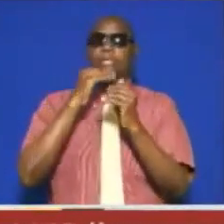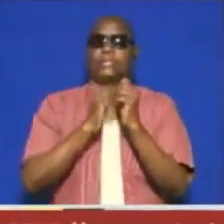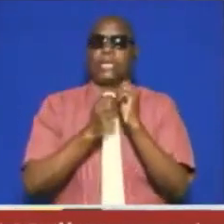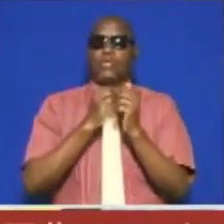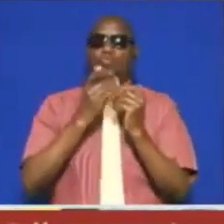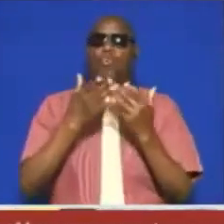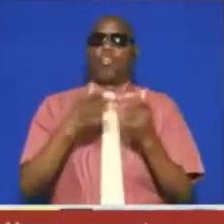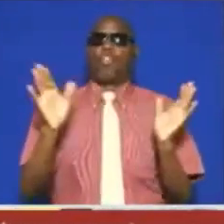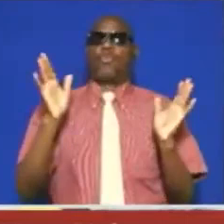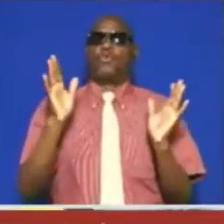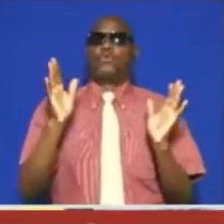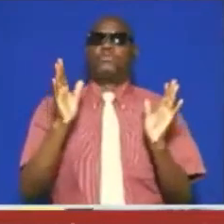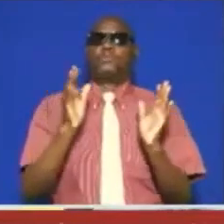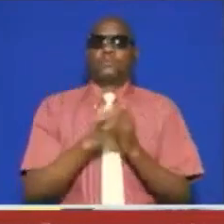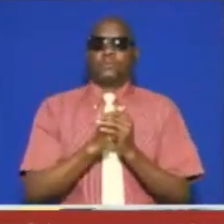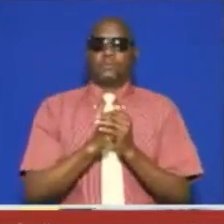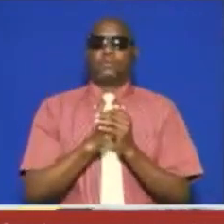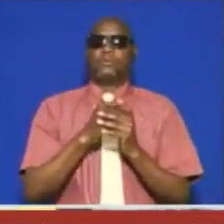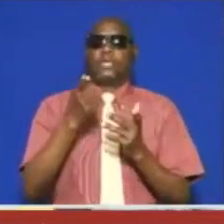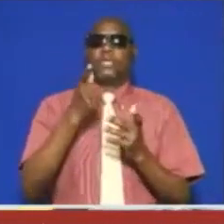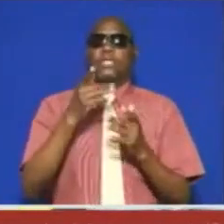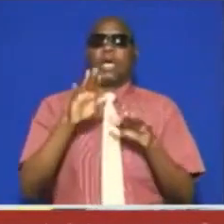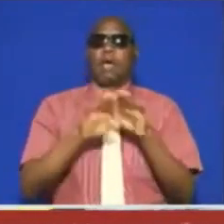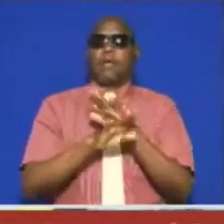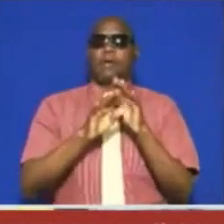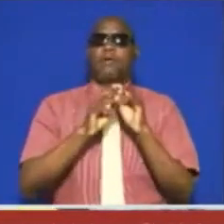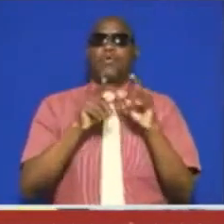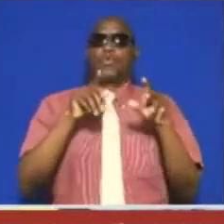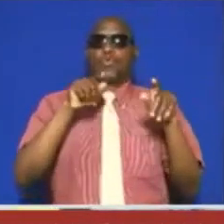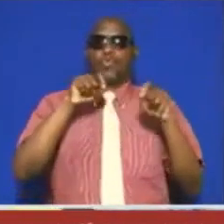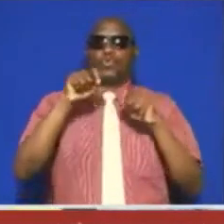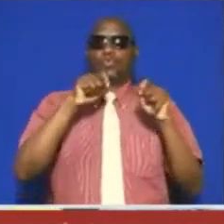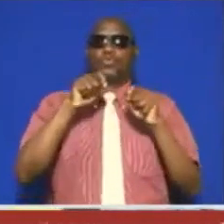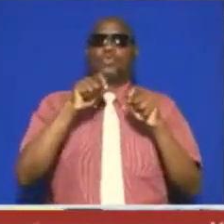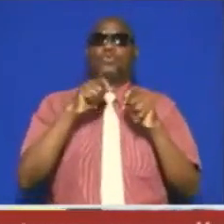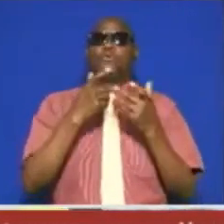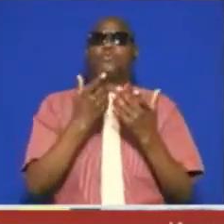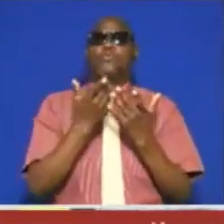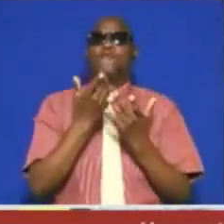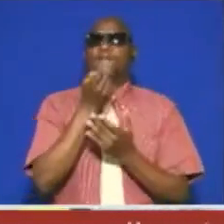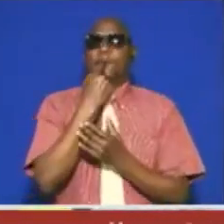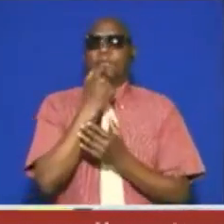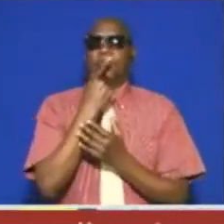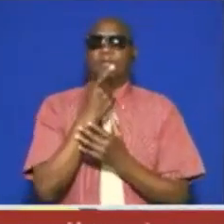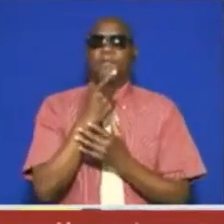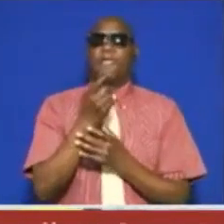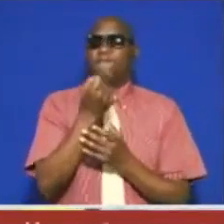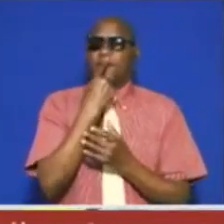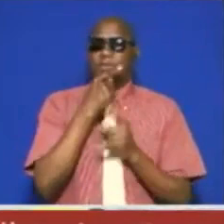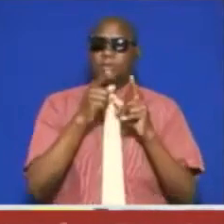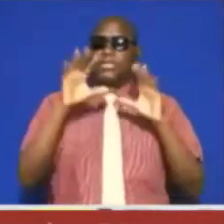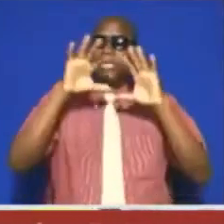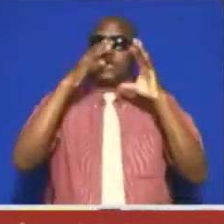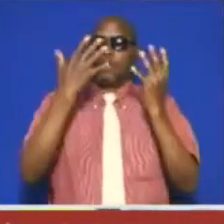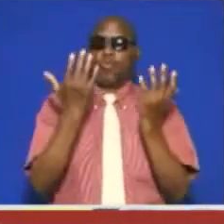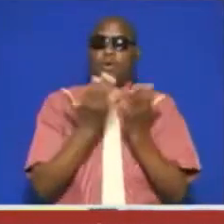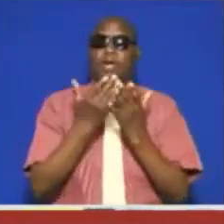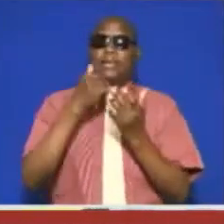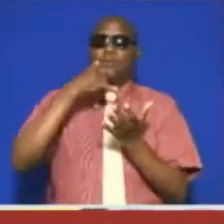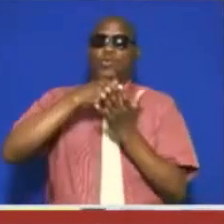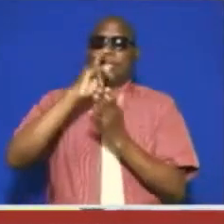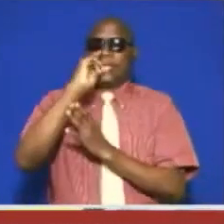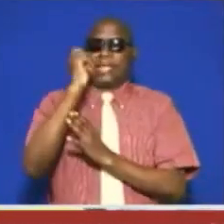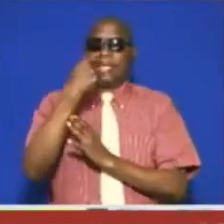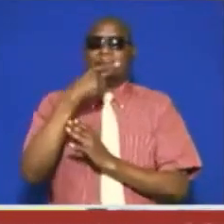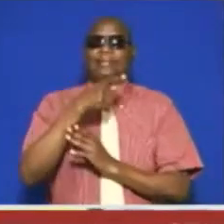private practice, as it will be under the control of the profession of pharmacy. Pharmacists, the world over, including Kenya,